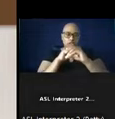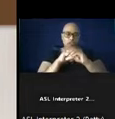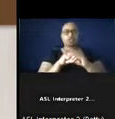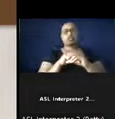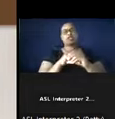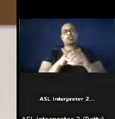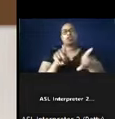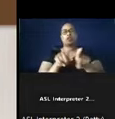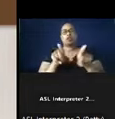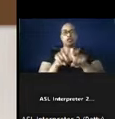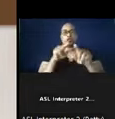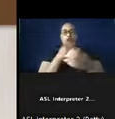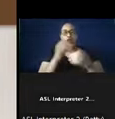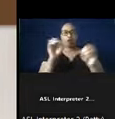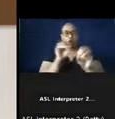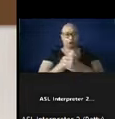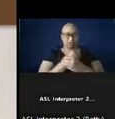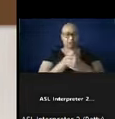So